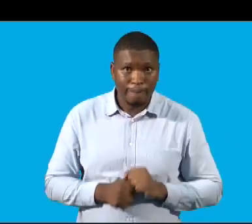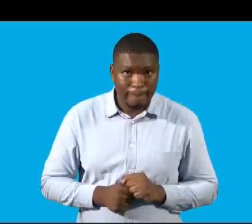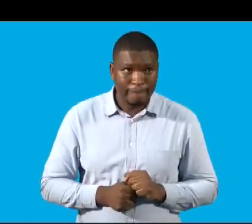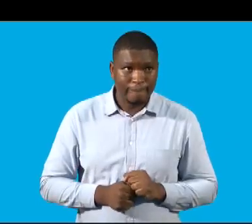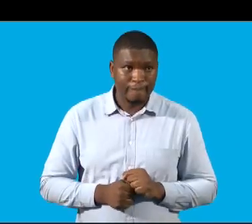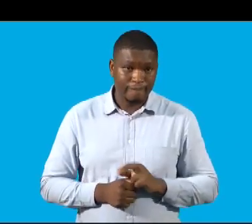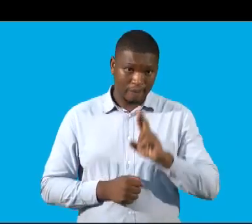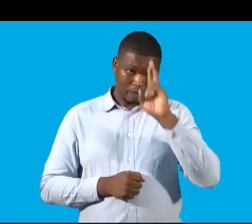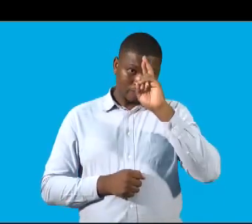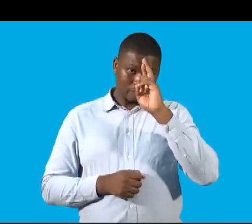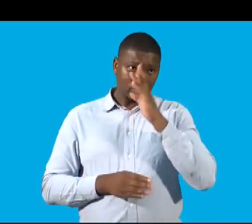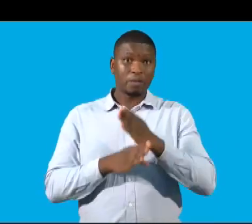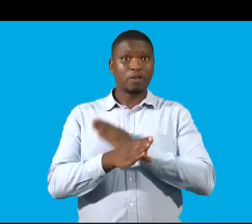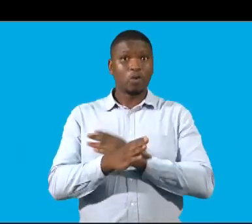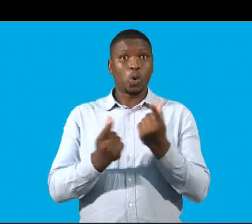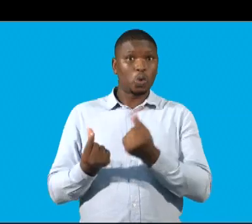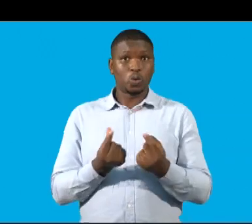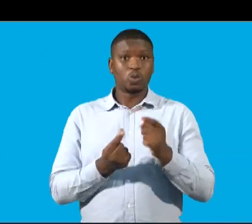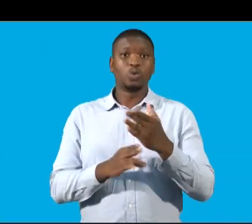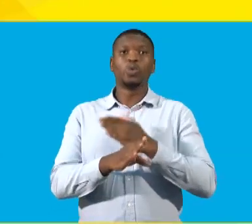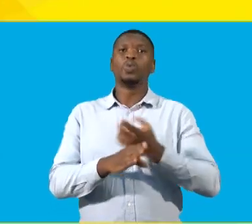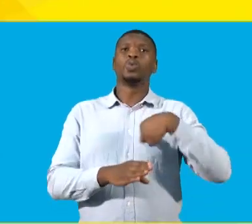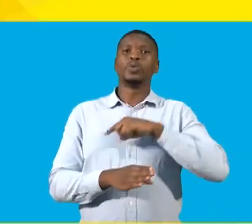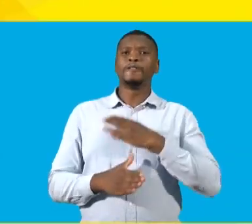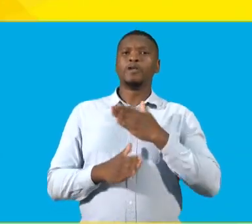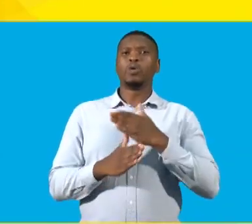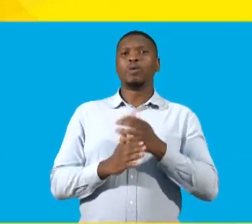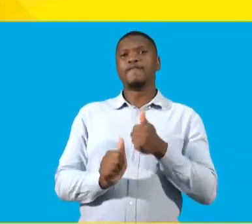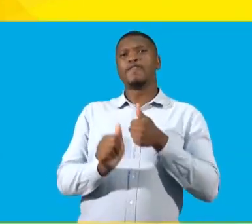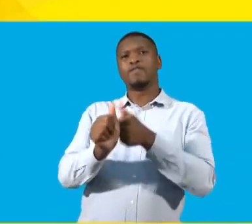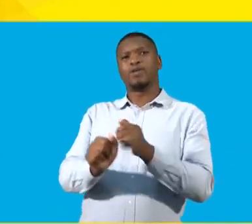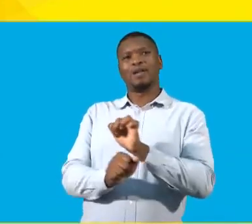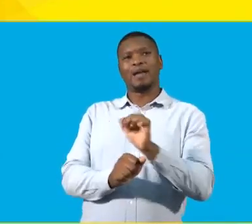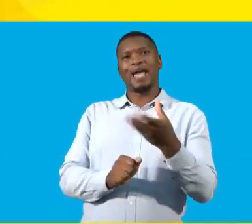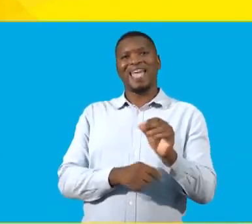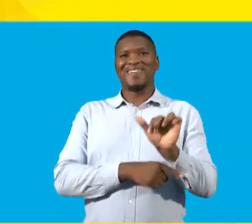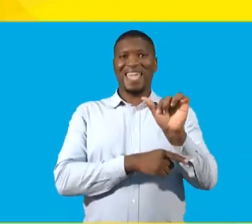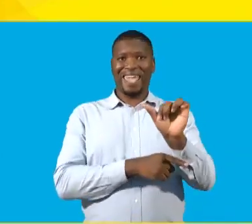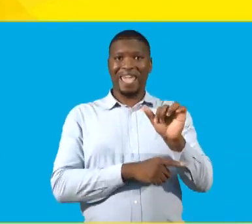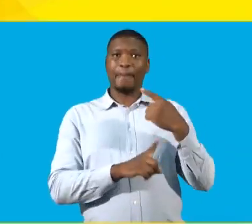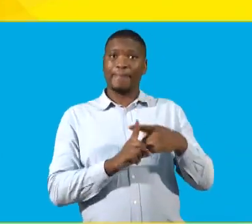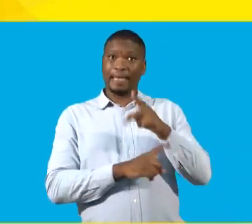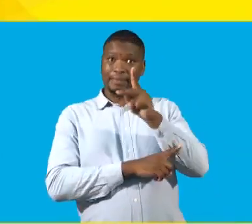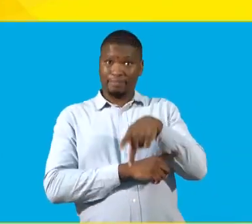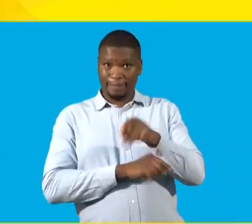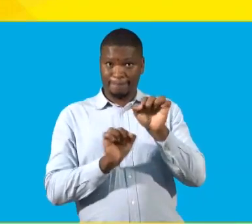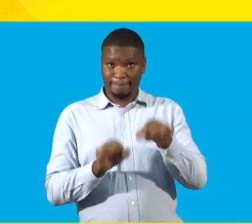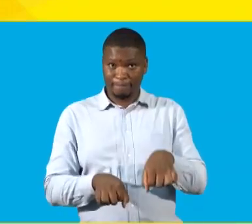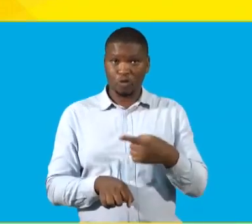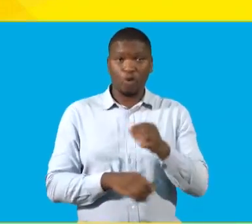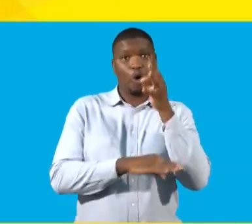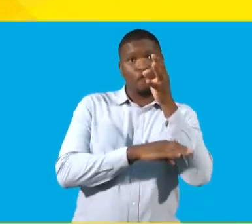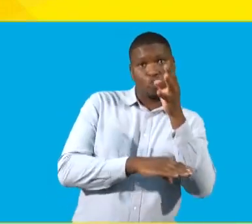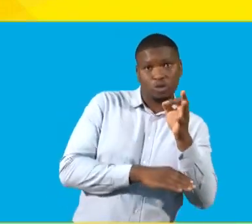that before we got to this question, we were only working with the formulas that had our A and our P for